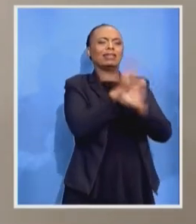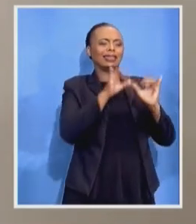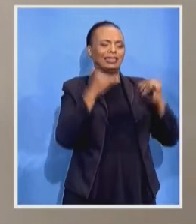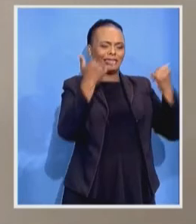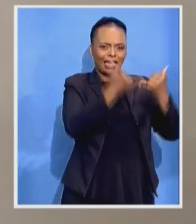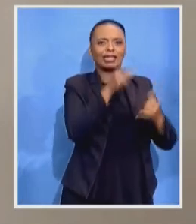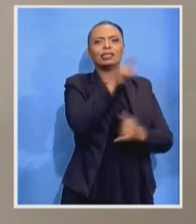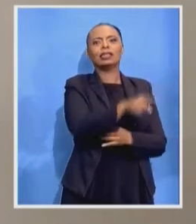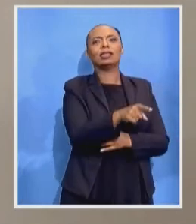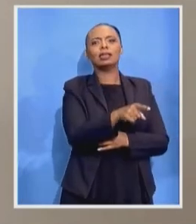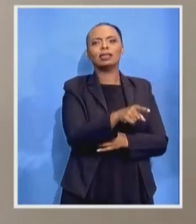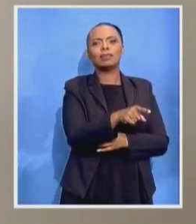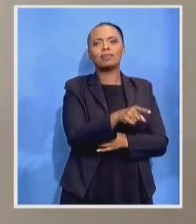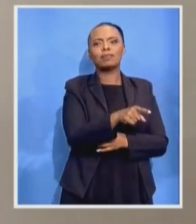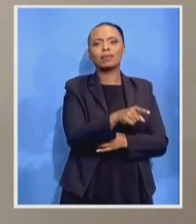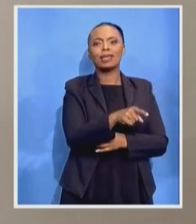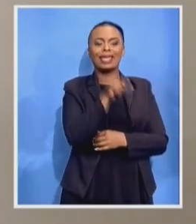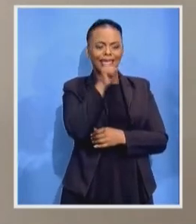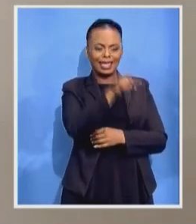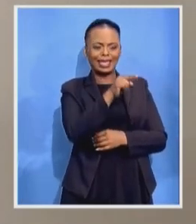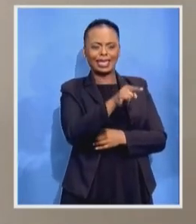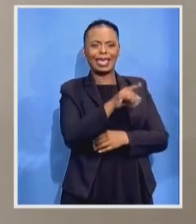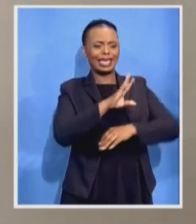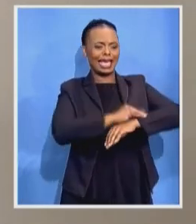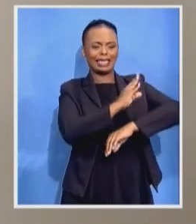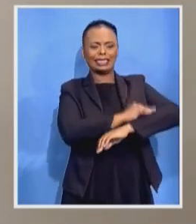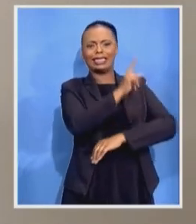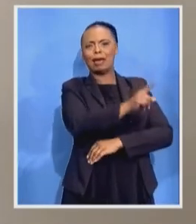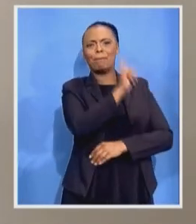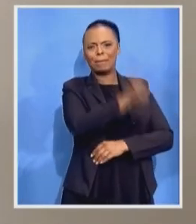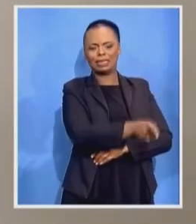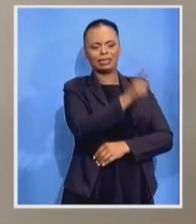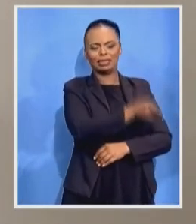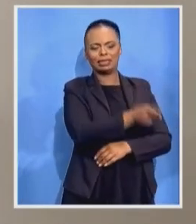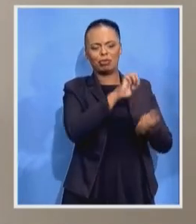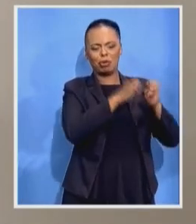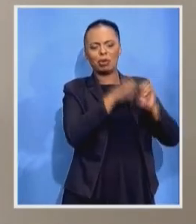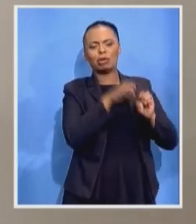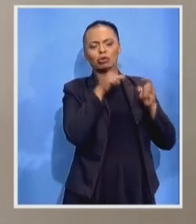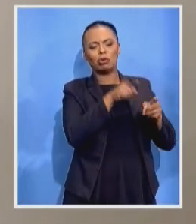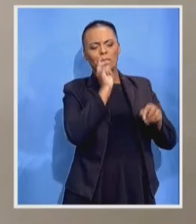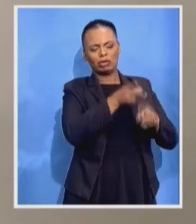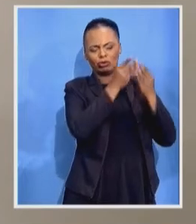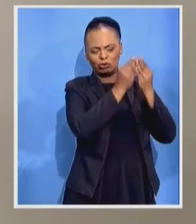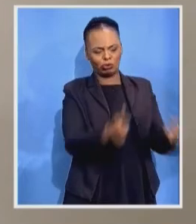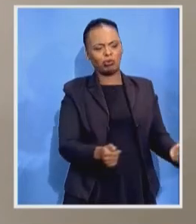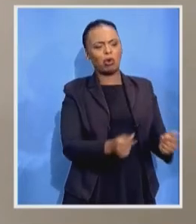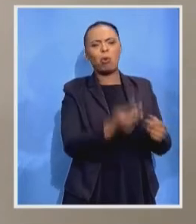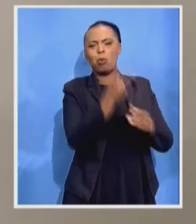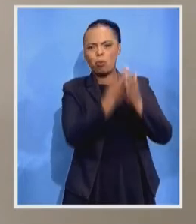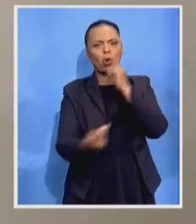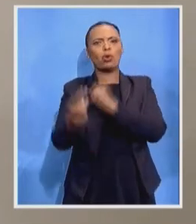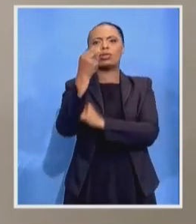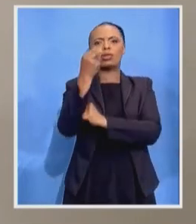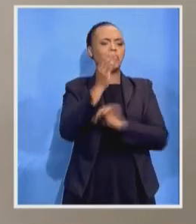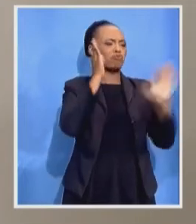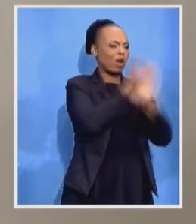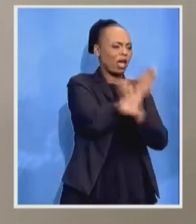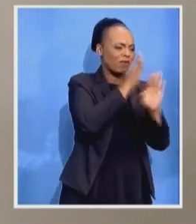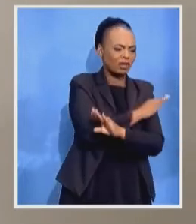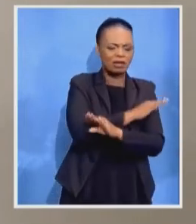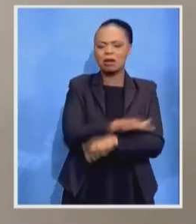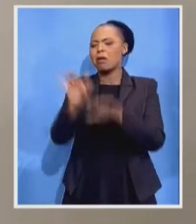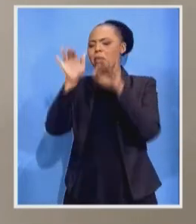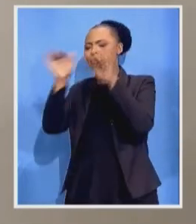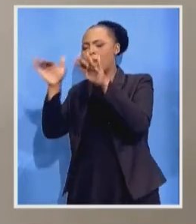is, both in the public and private sectors. That's why we are saying that the measures that must be taken to deal